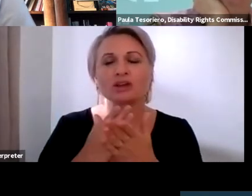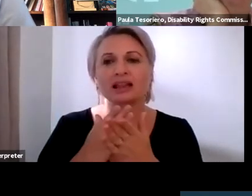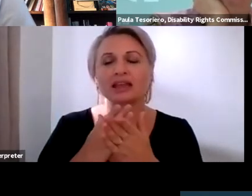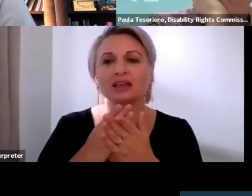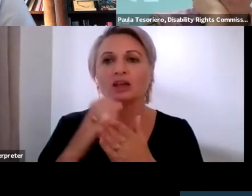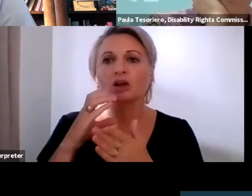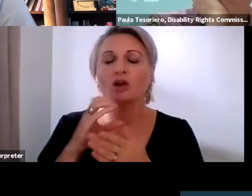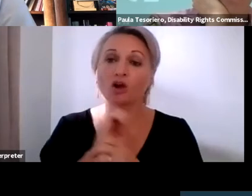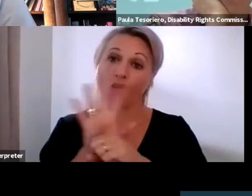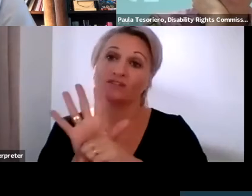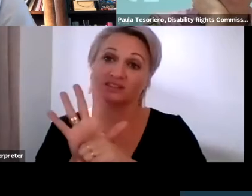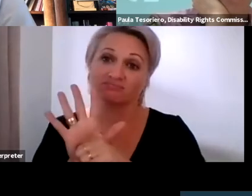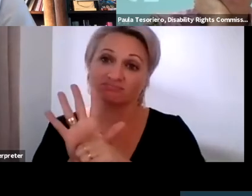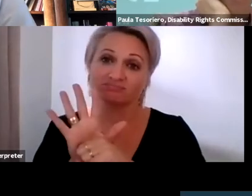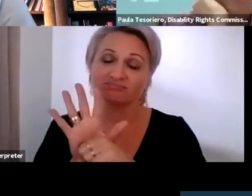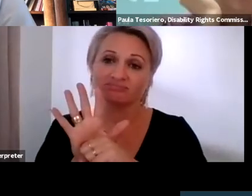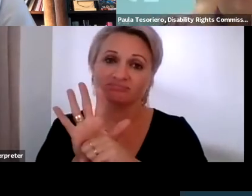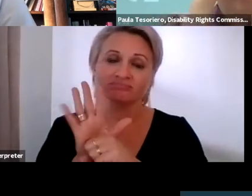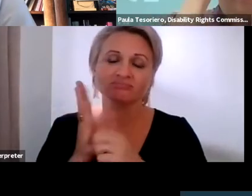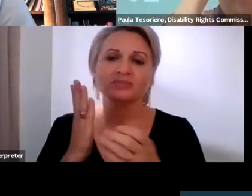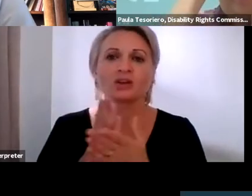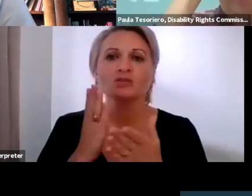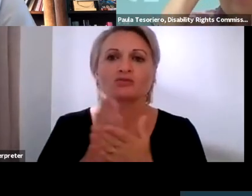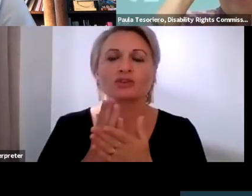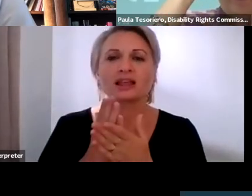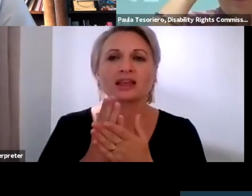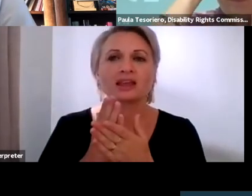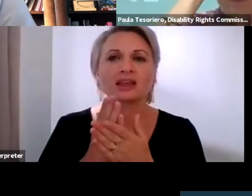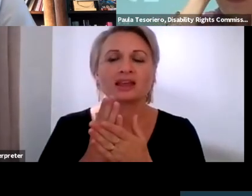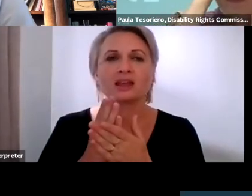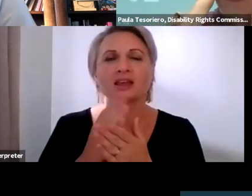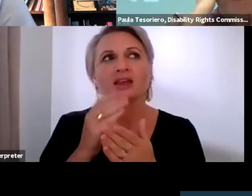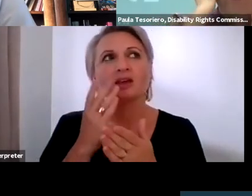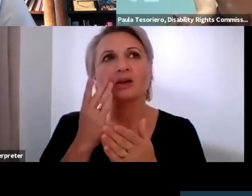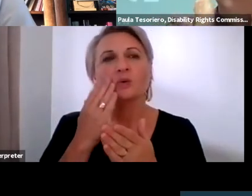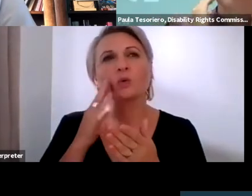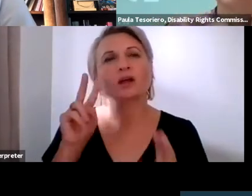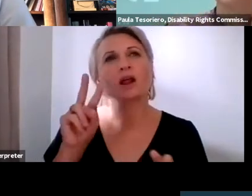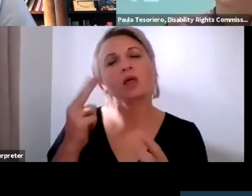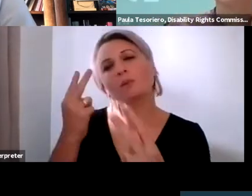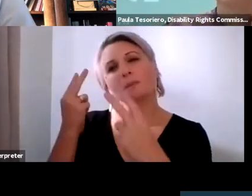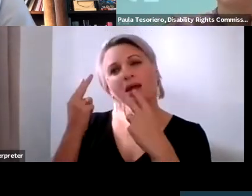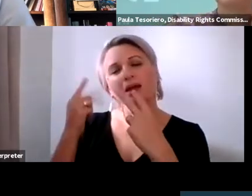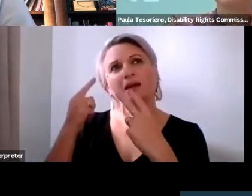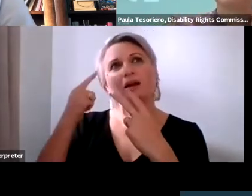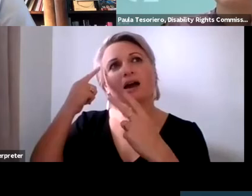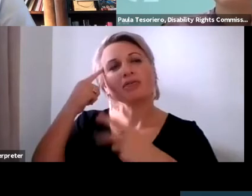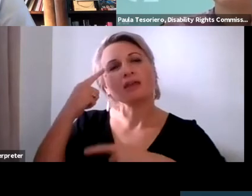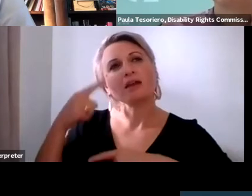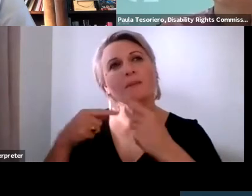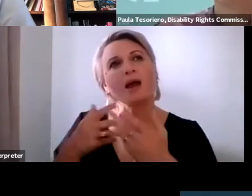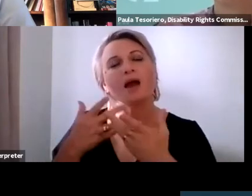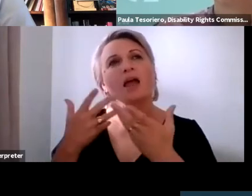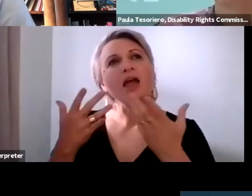COVID. And, you know, on reflection is maintaining, how do we